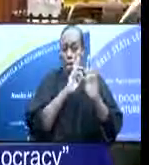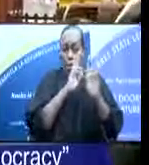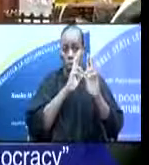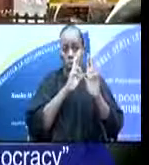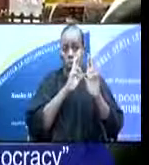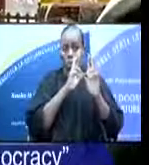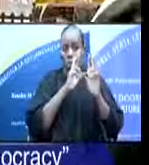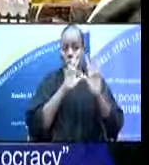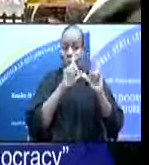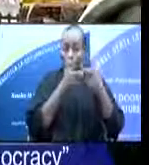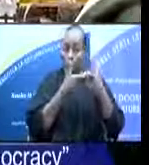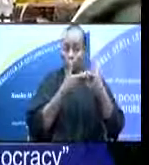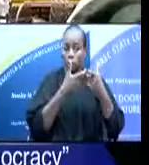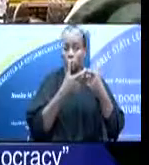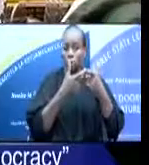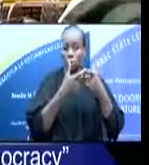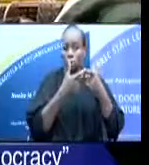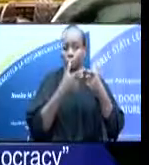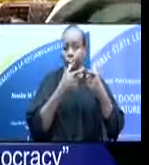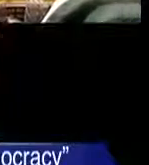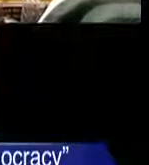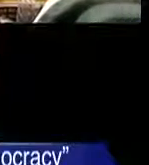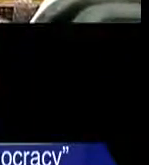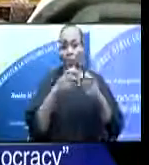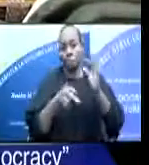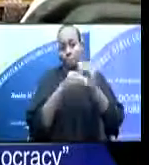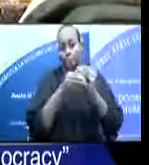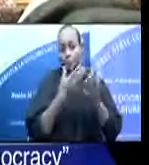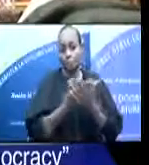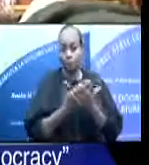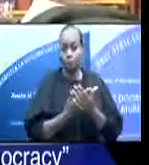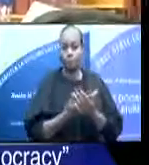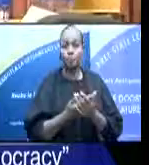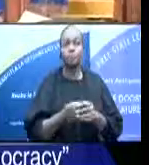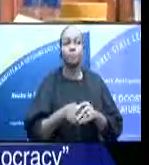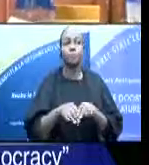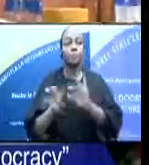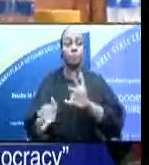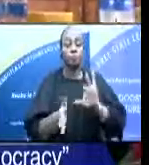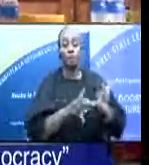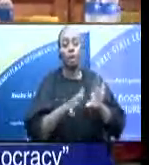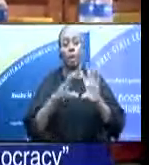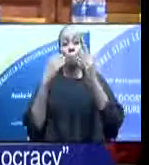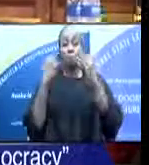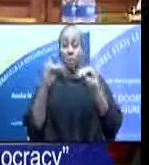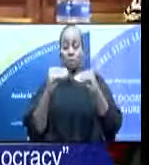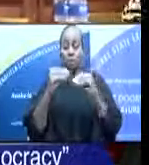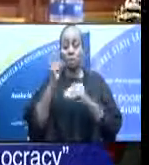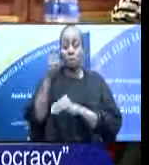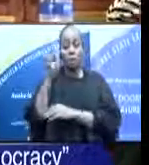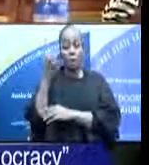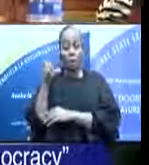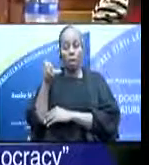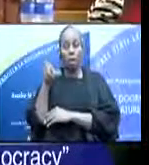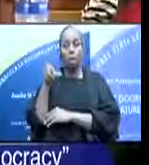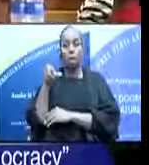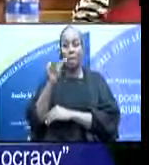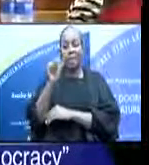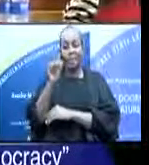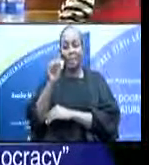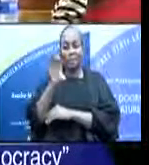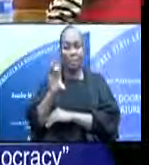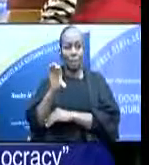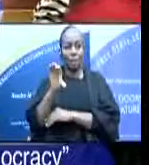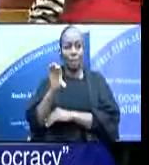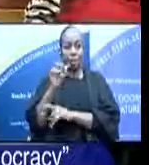committee chair would maybe mention that. Now to the business end. Speaker, the ANC's attempt to